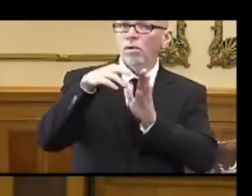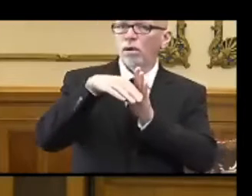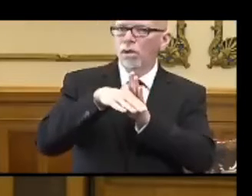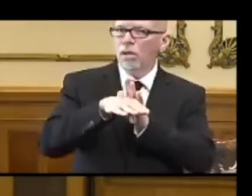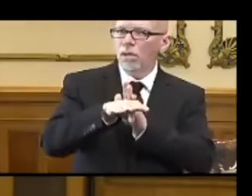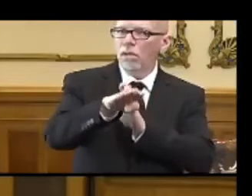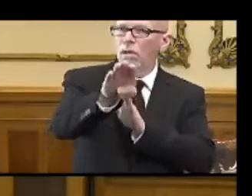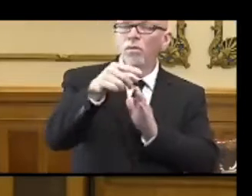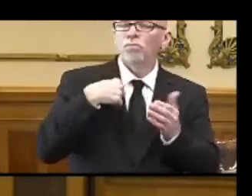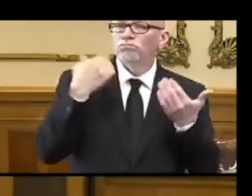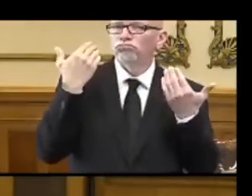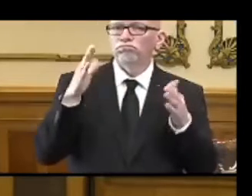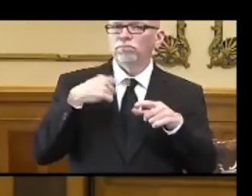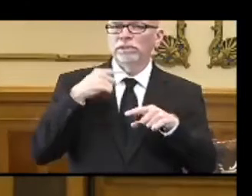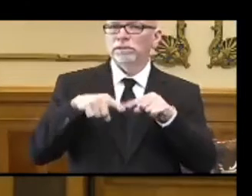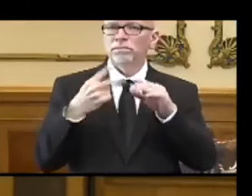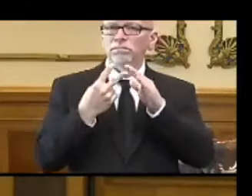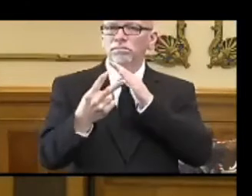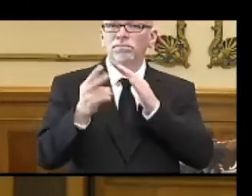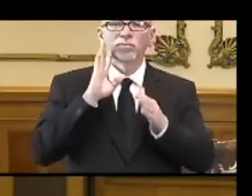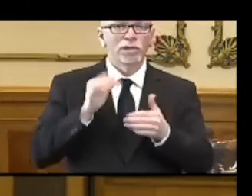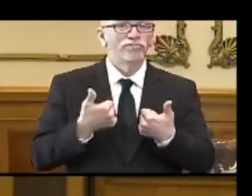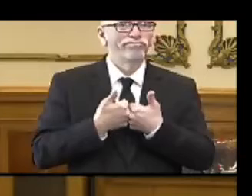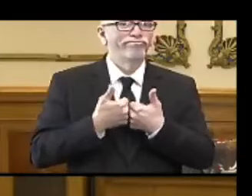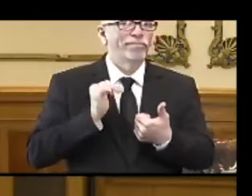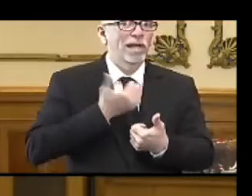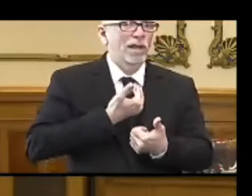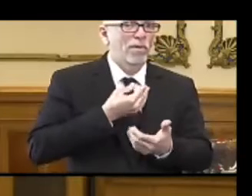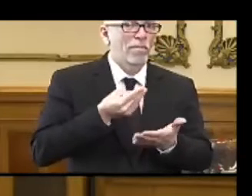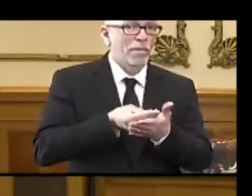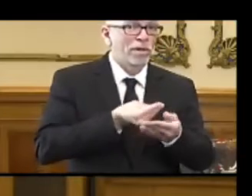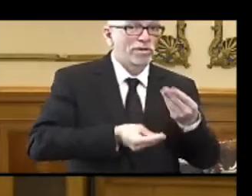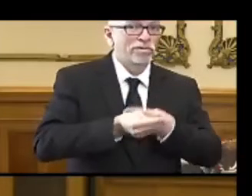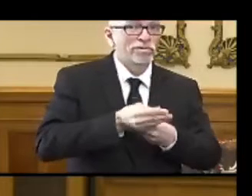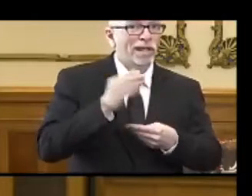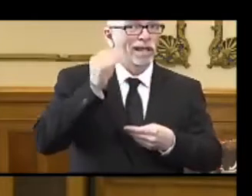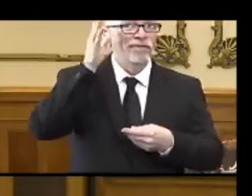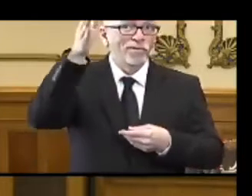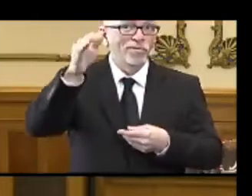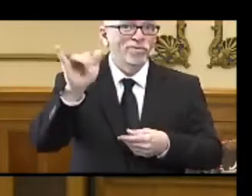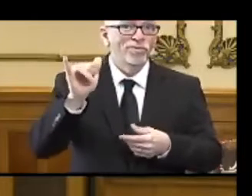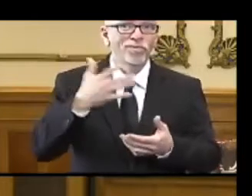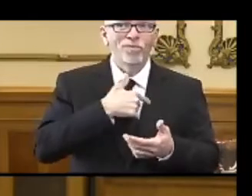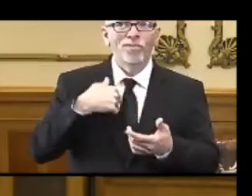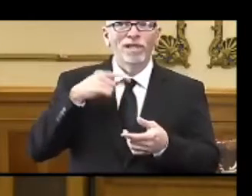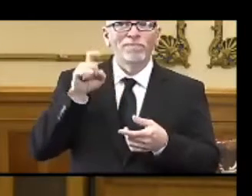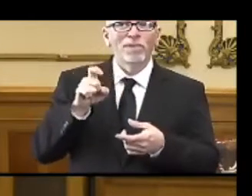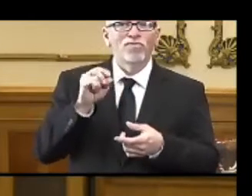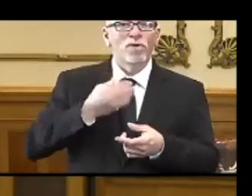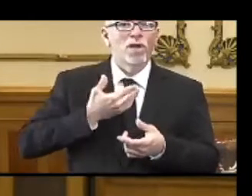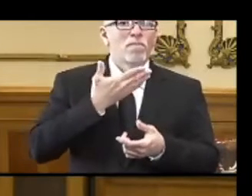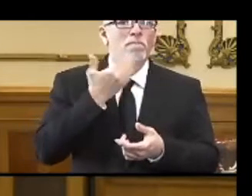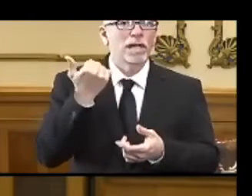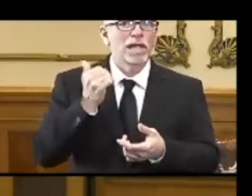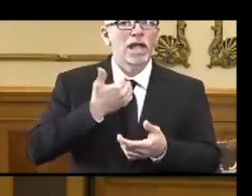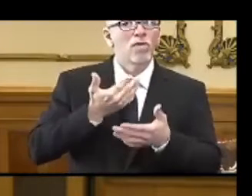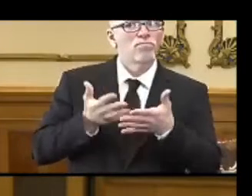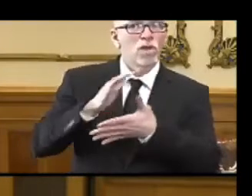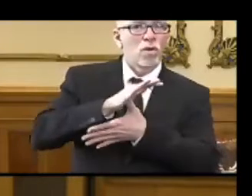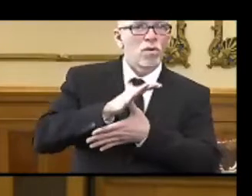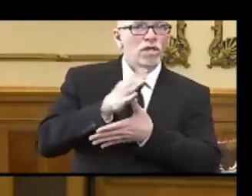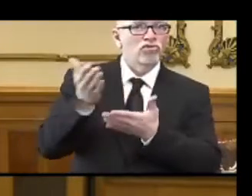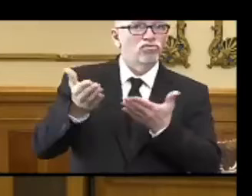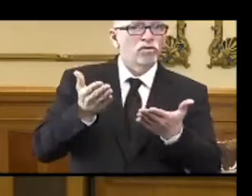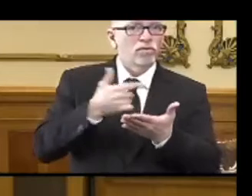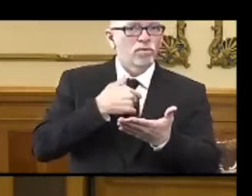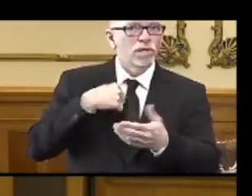challenges not only to the current budget, but future budgets in order for us to deliver to the best of our ability our priority services that